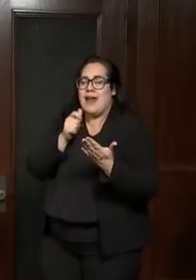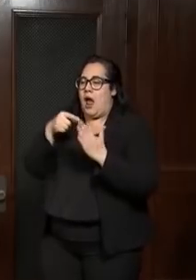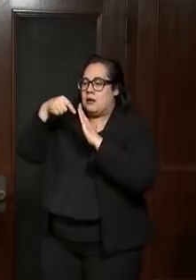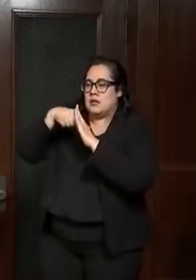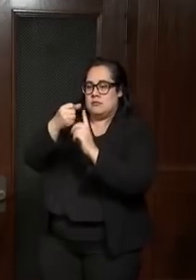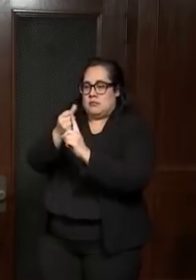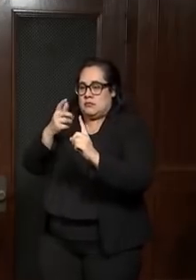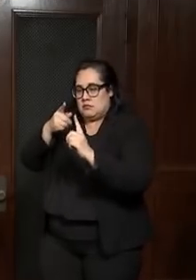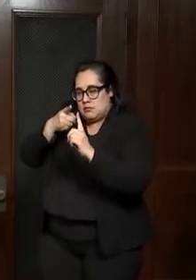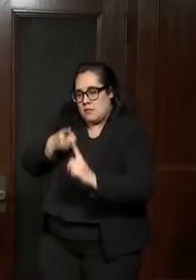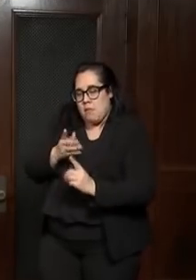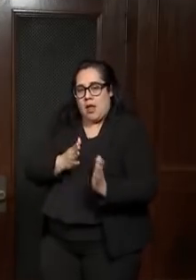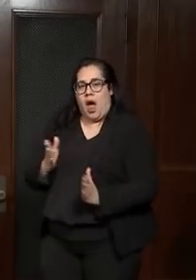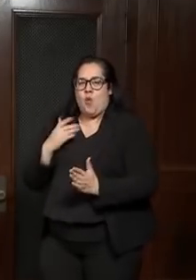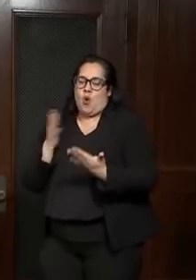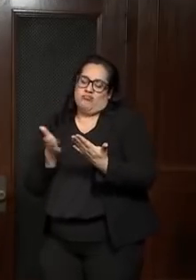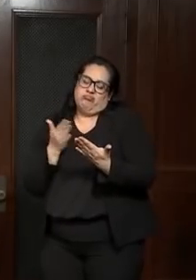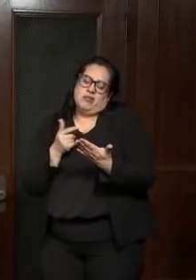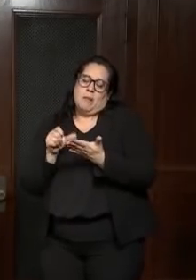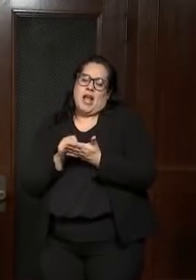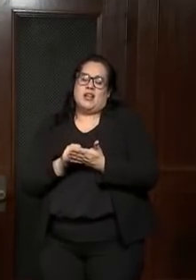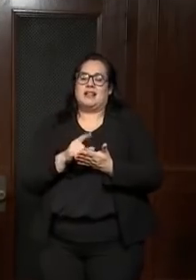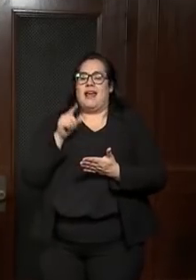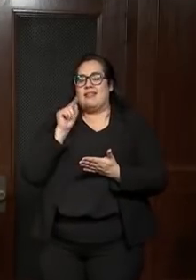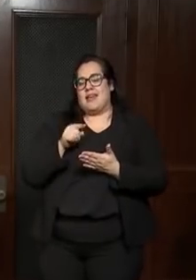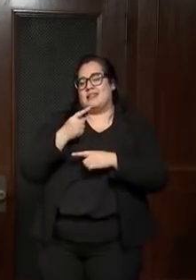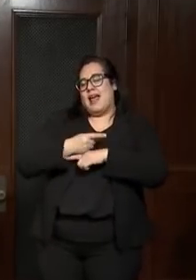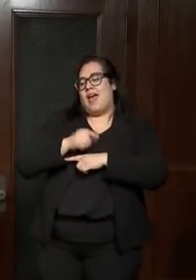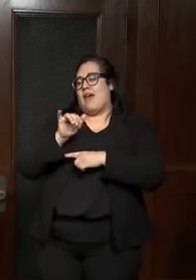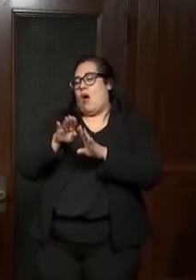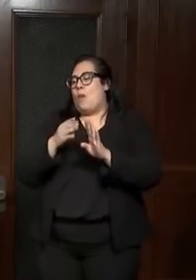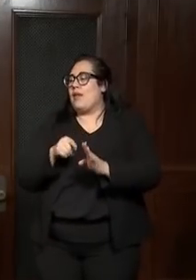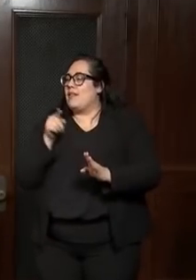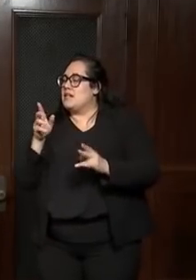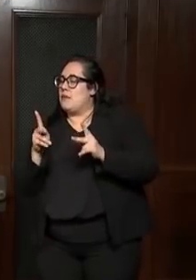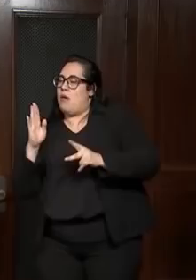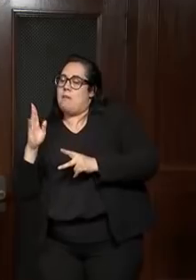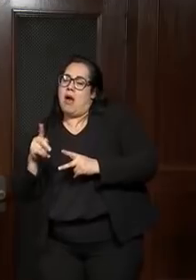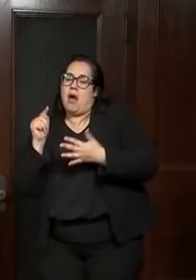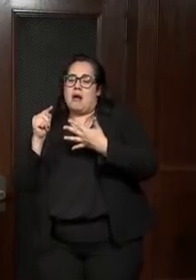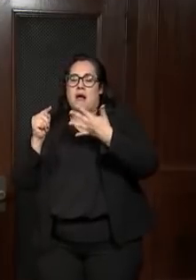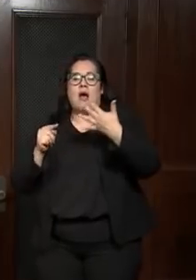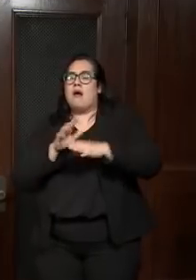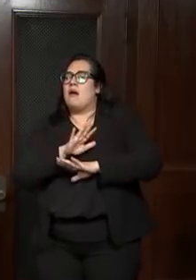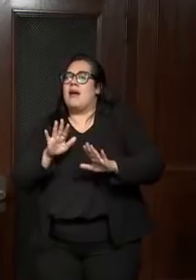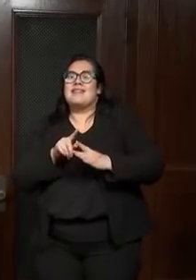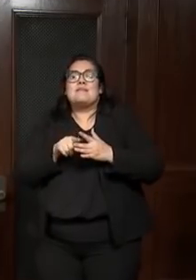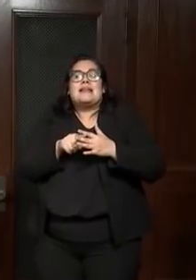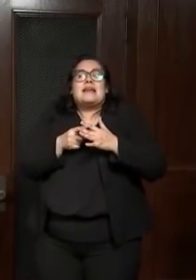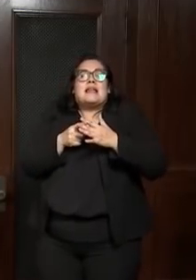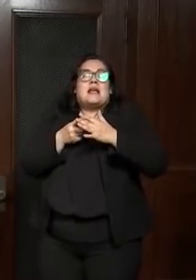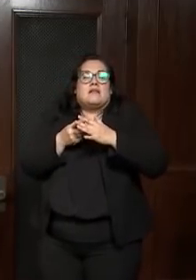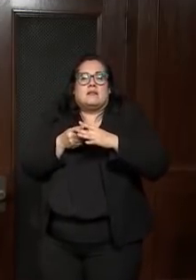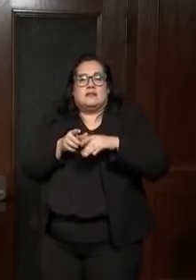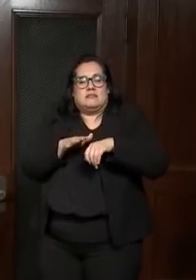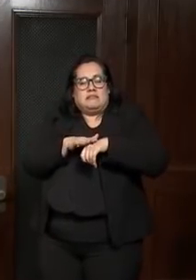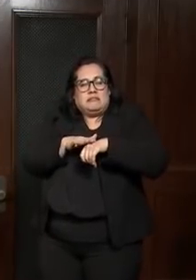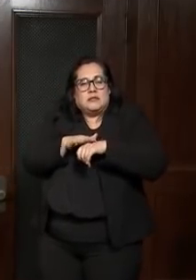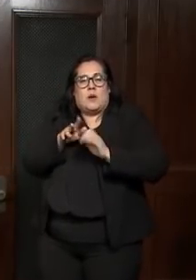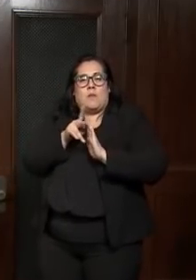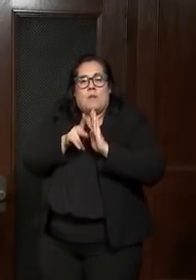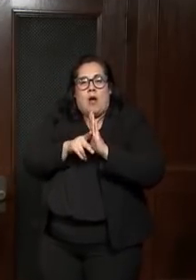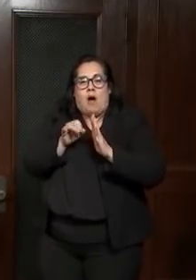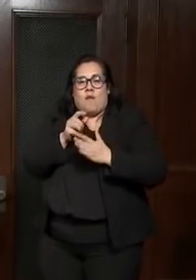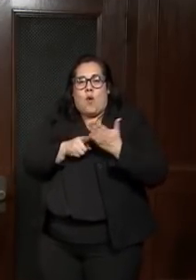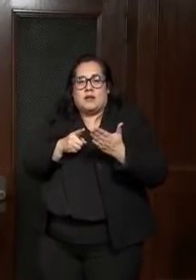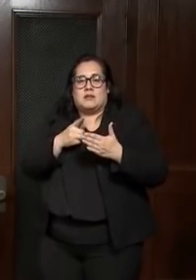detailed plan where you flip through the pages, this date, this opens, these people go back to work. I think it's going to be the beginning of the principles that are there. But